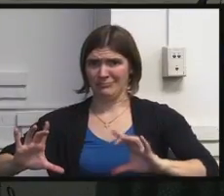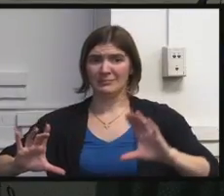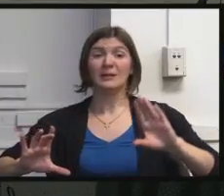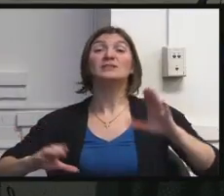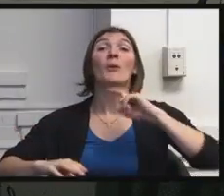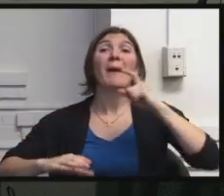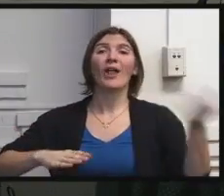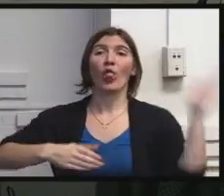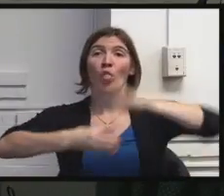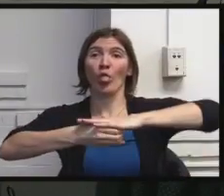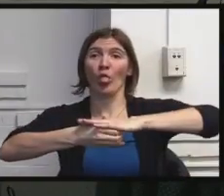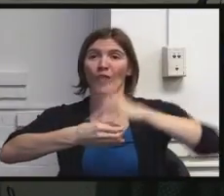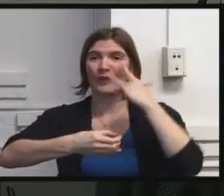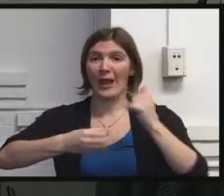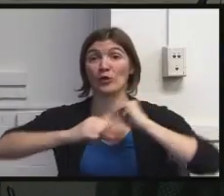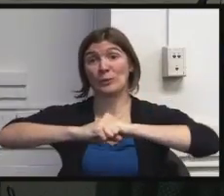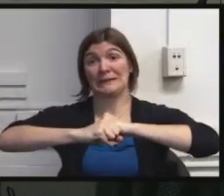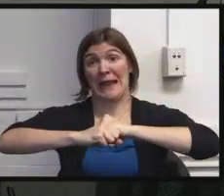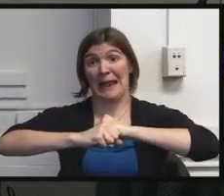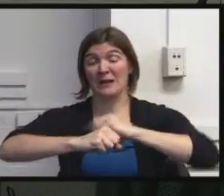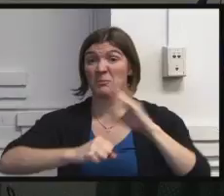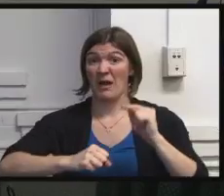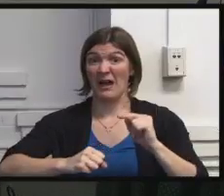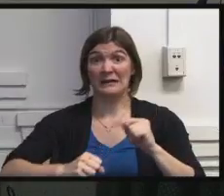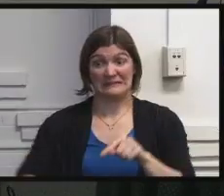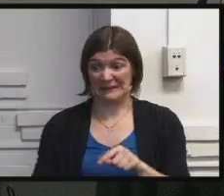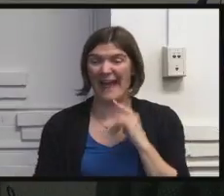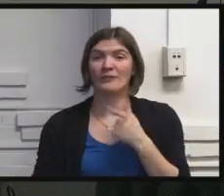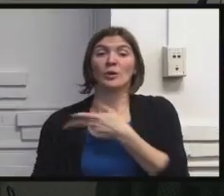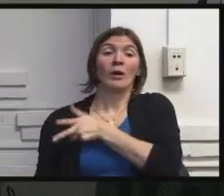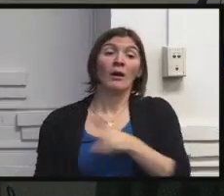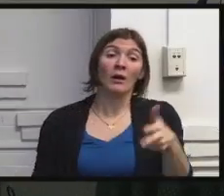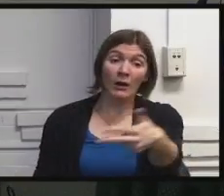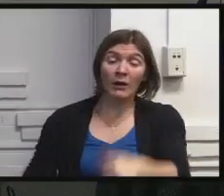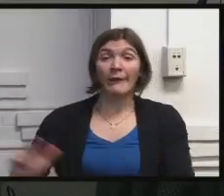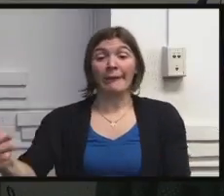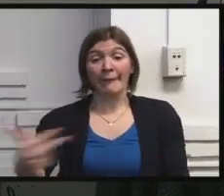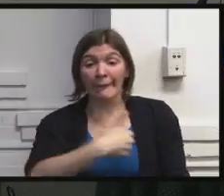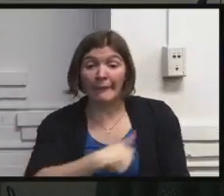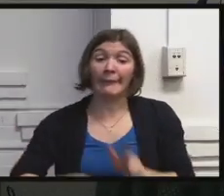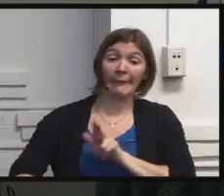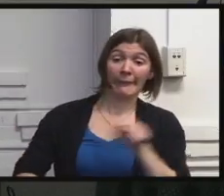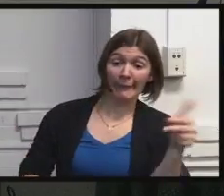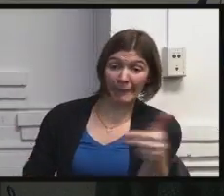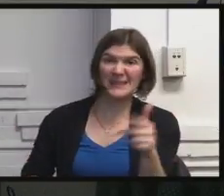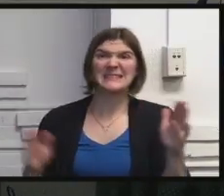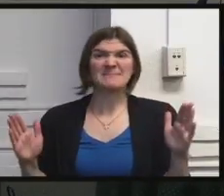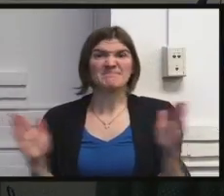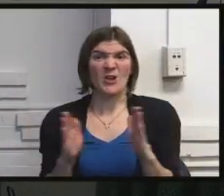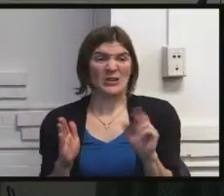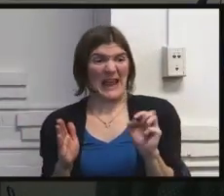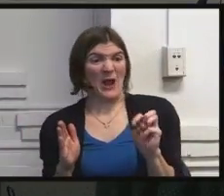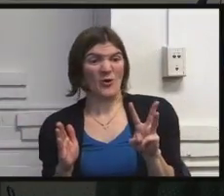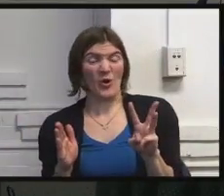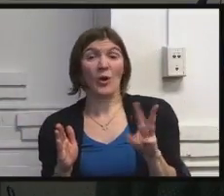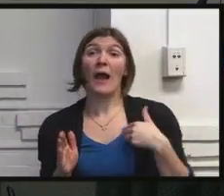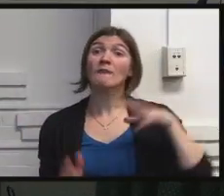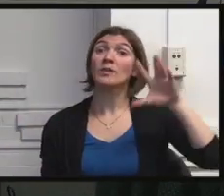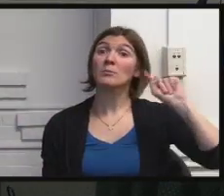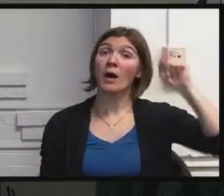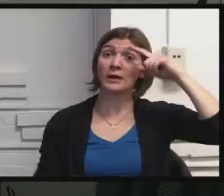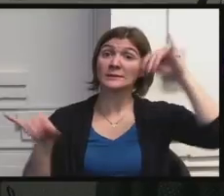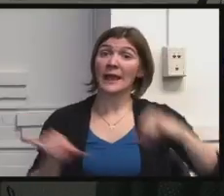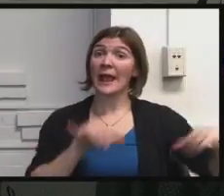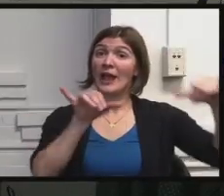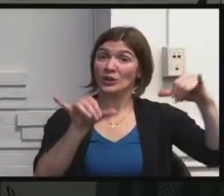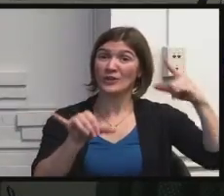placed over it to maintain safety. But it is down to one-way alternating traffic. The bridge is considered narrow, so we have Vermont state standards based on the